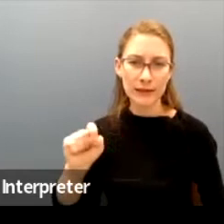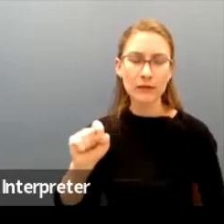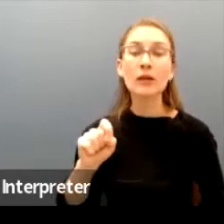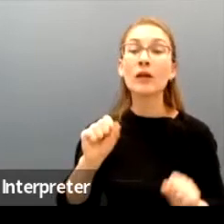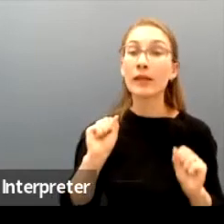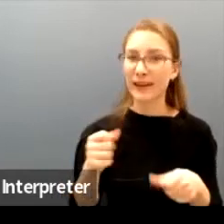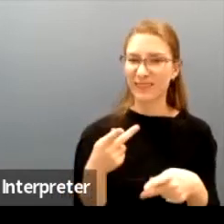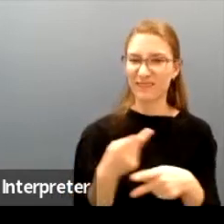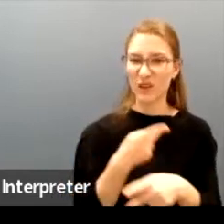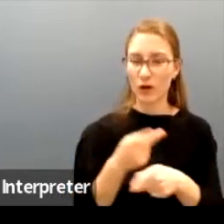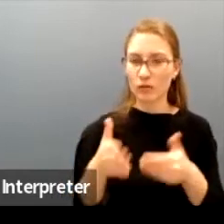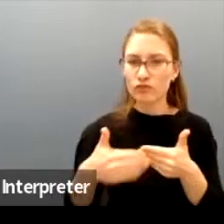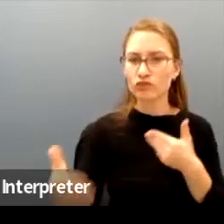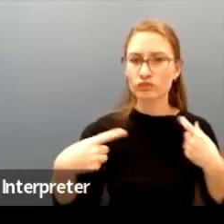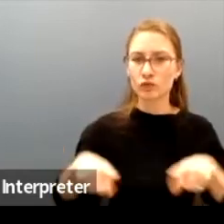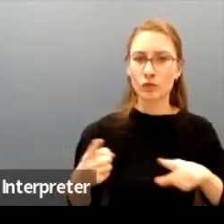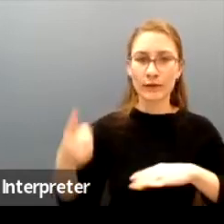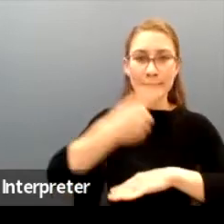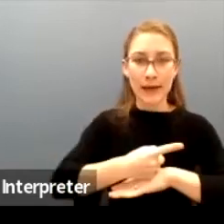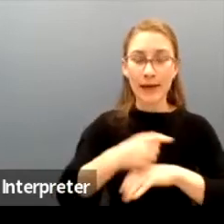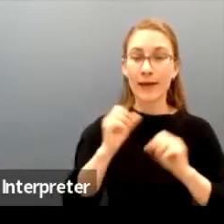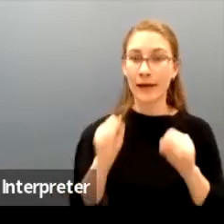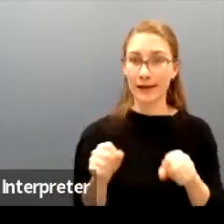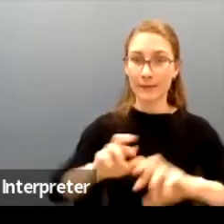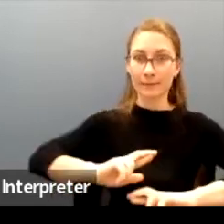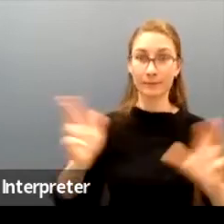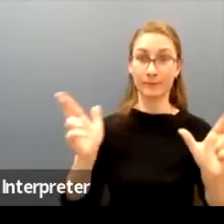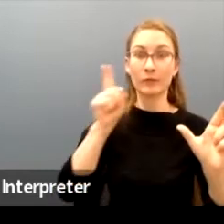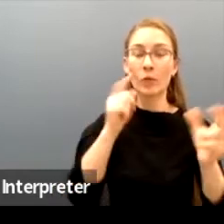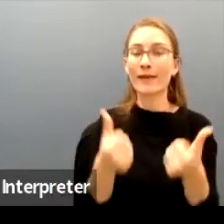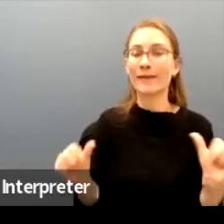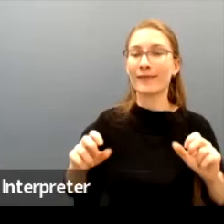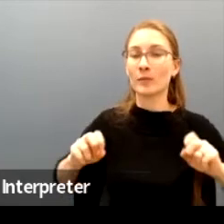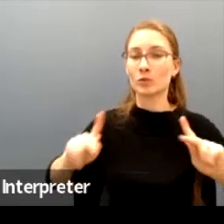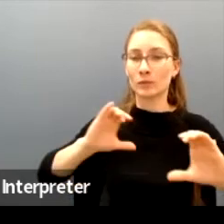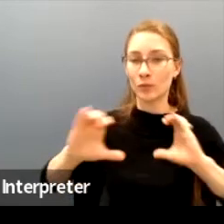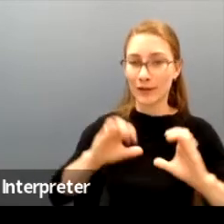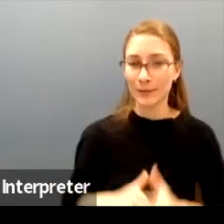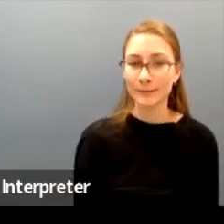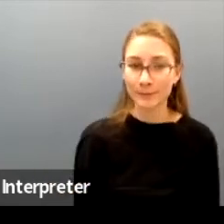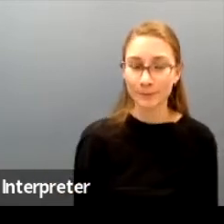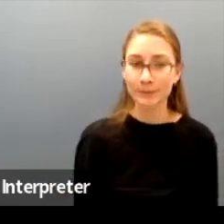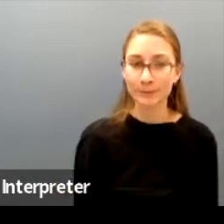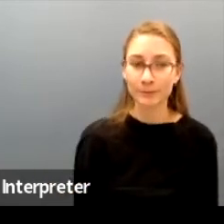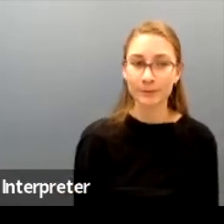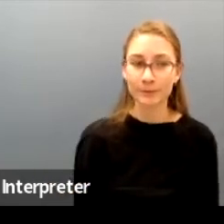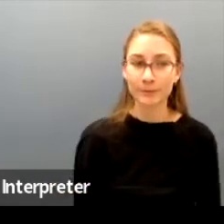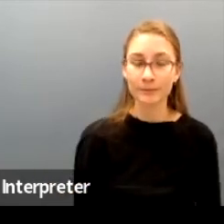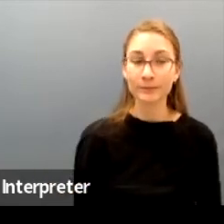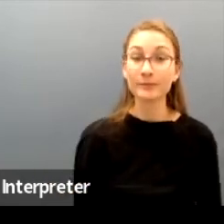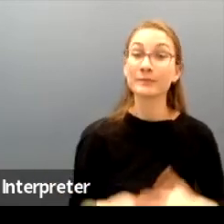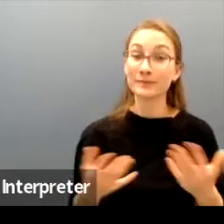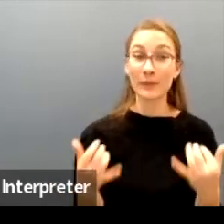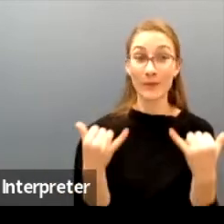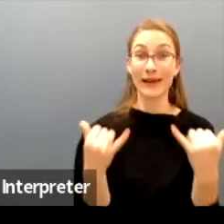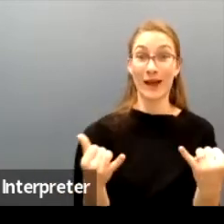this event and this opportunity presents itself. All right, so I like to do a little case study here. I'm